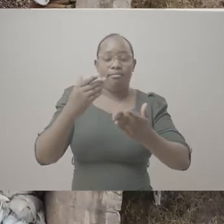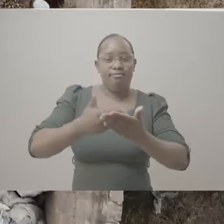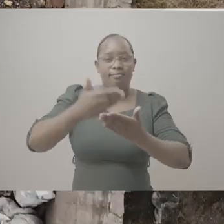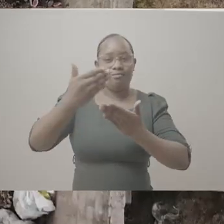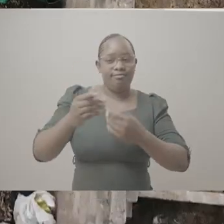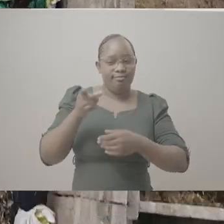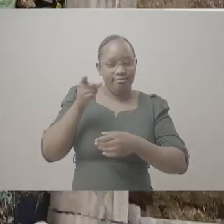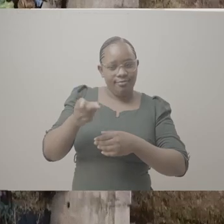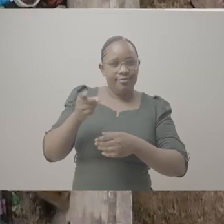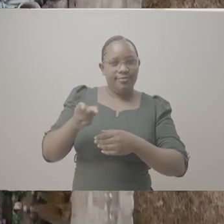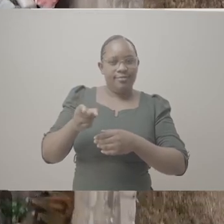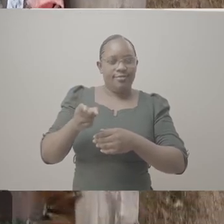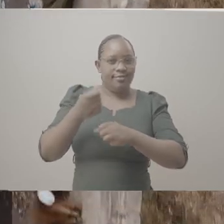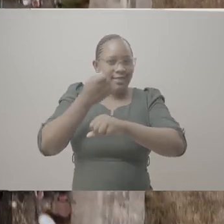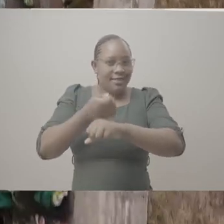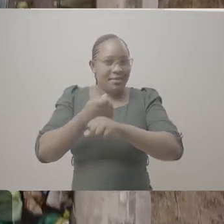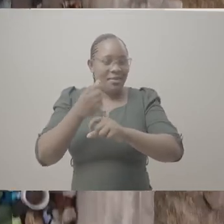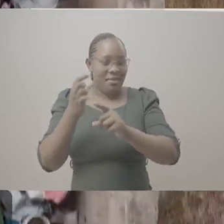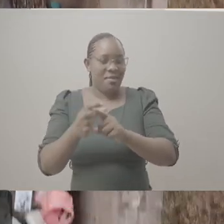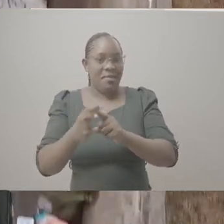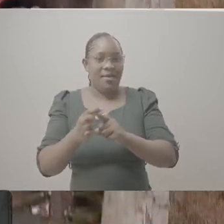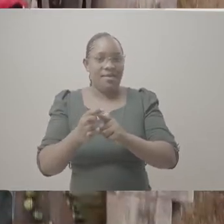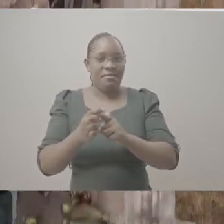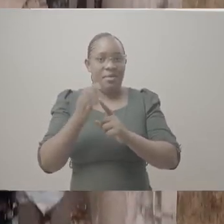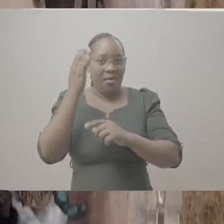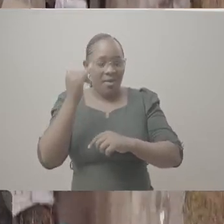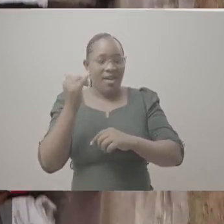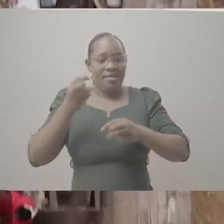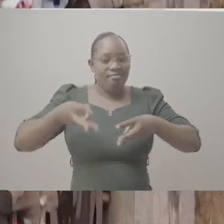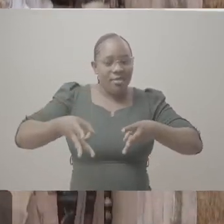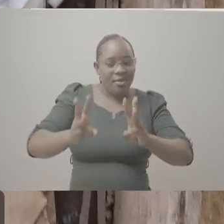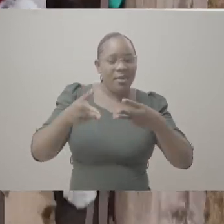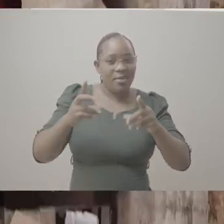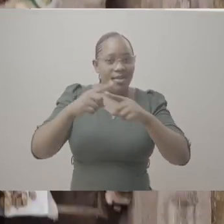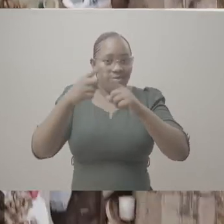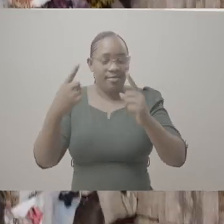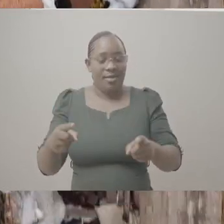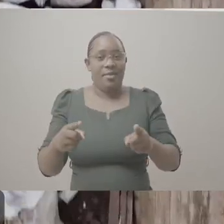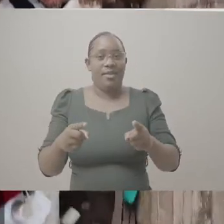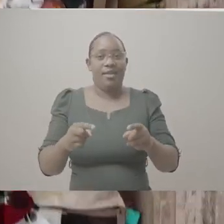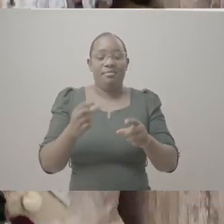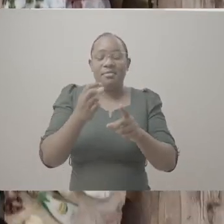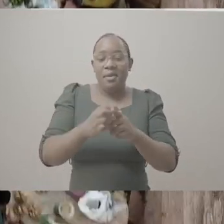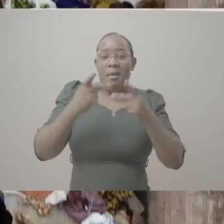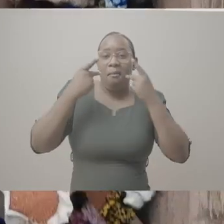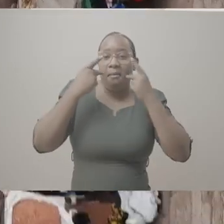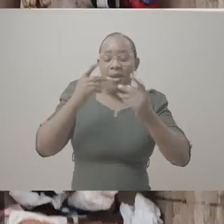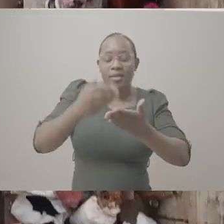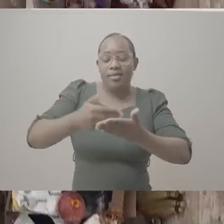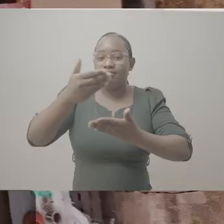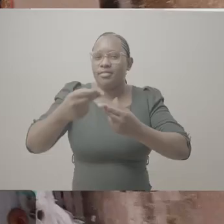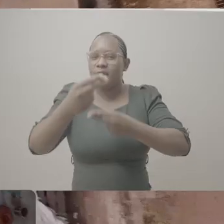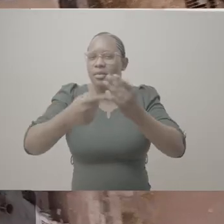Public procurement is a complex process, often misunderstood due to the various ways it is practiced. Public procurement refers to the purchase